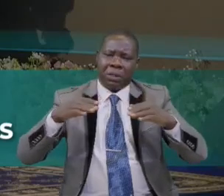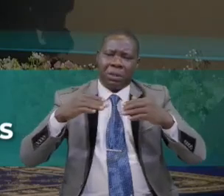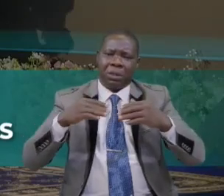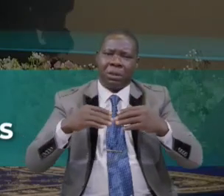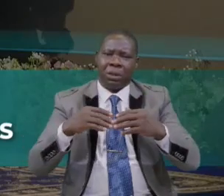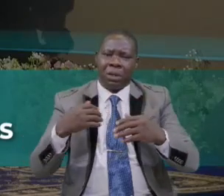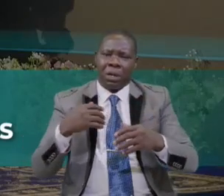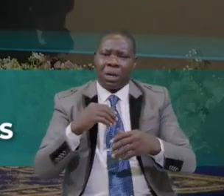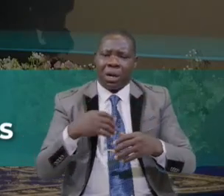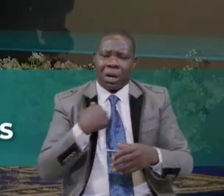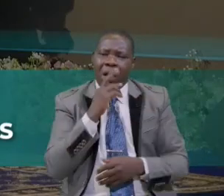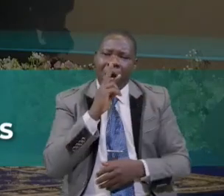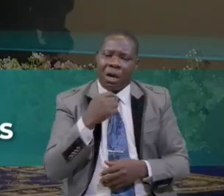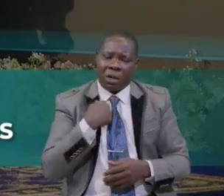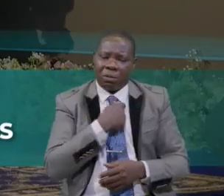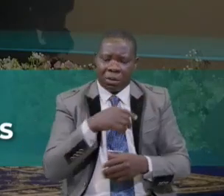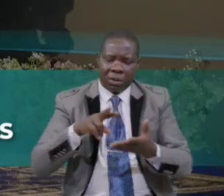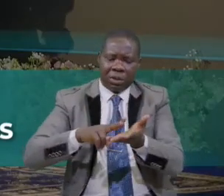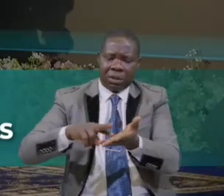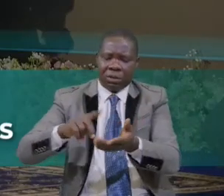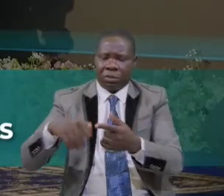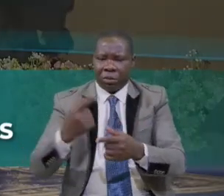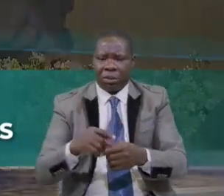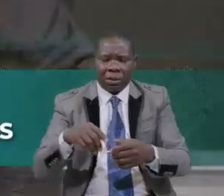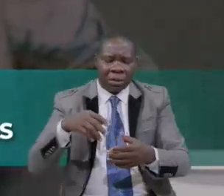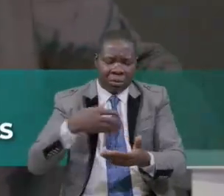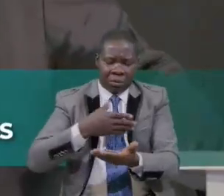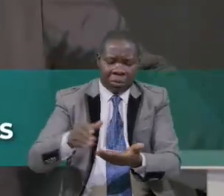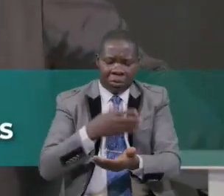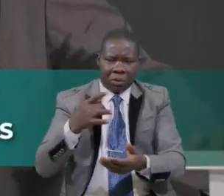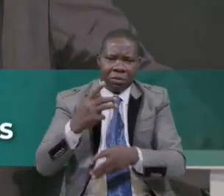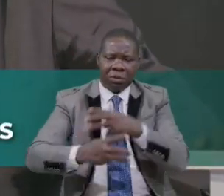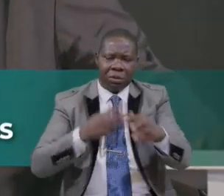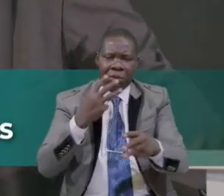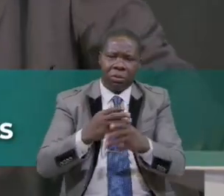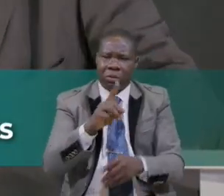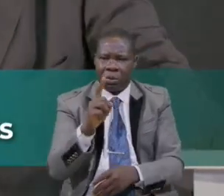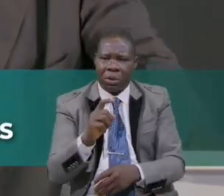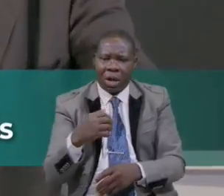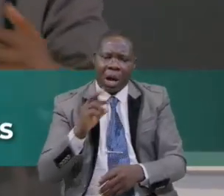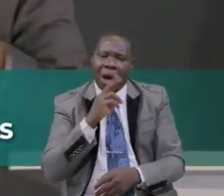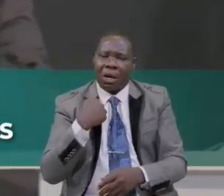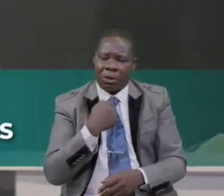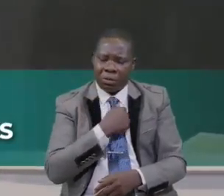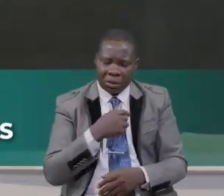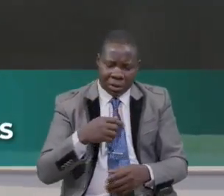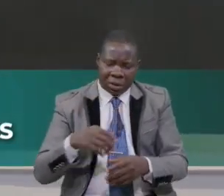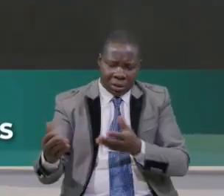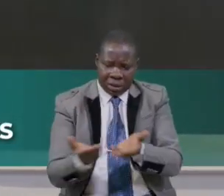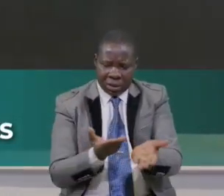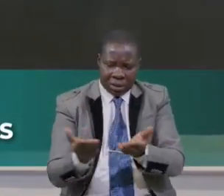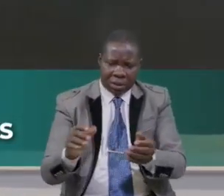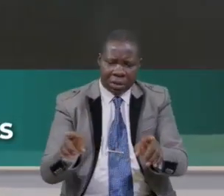world? Are we serving like Christ would have served? I think we need to speak